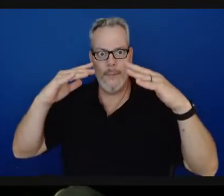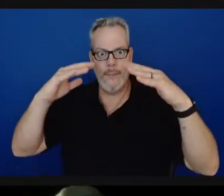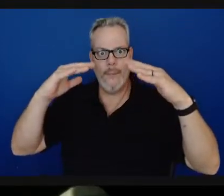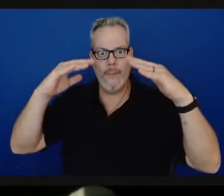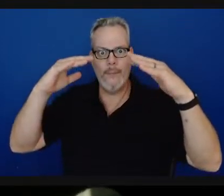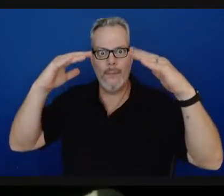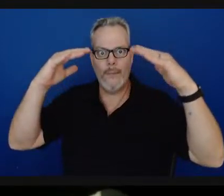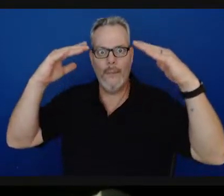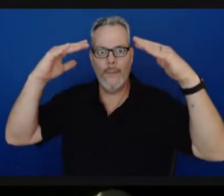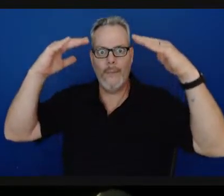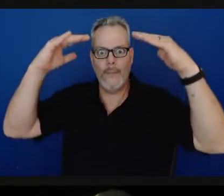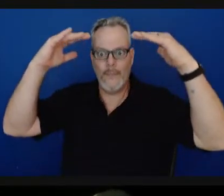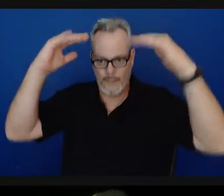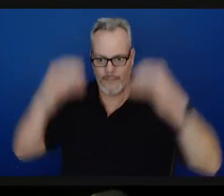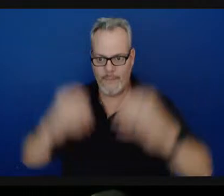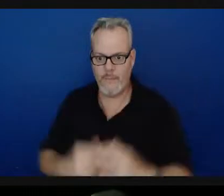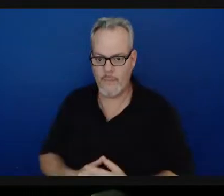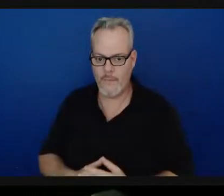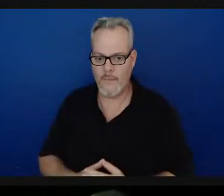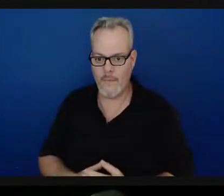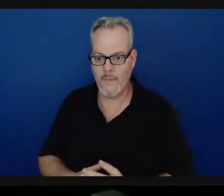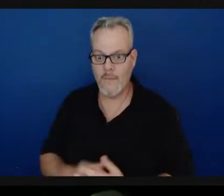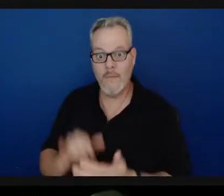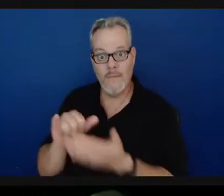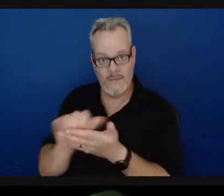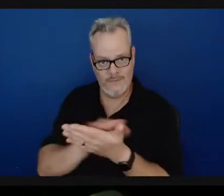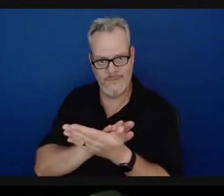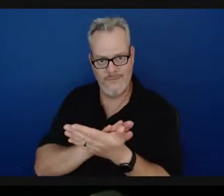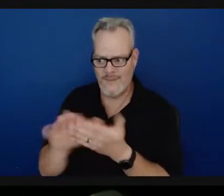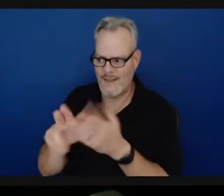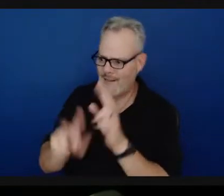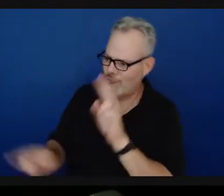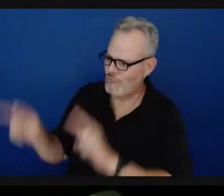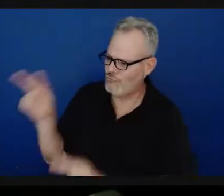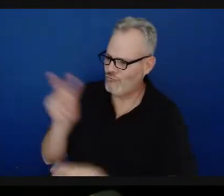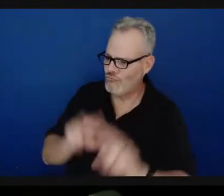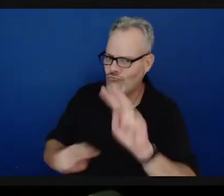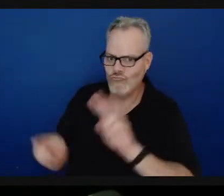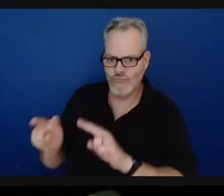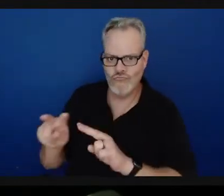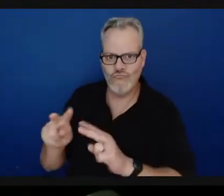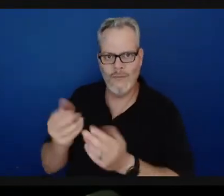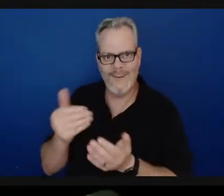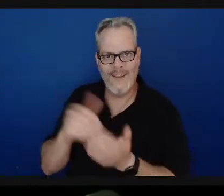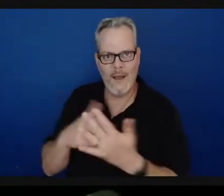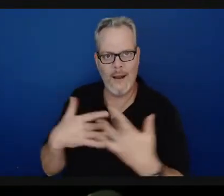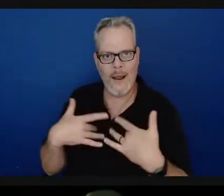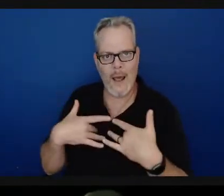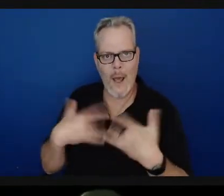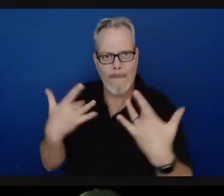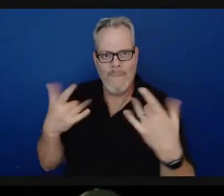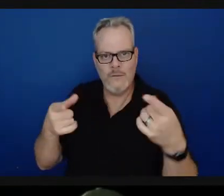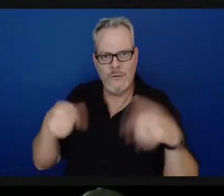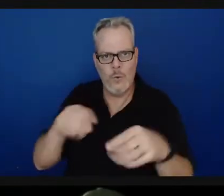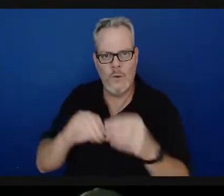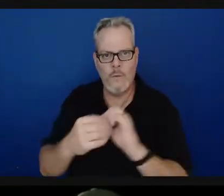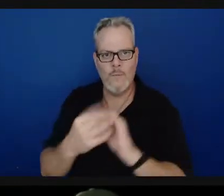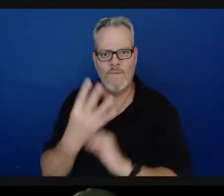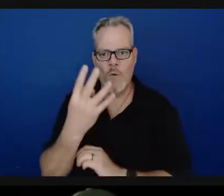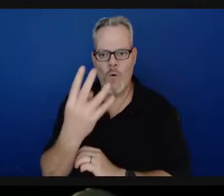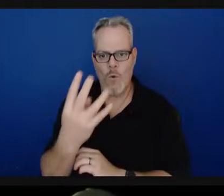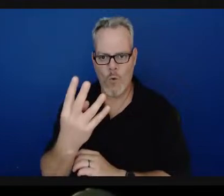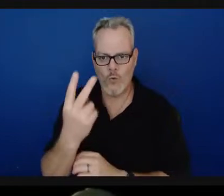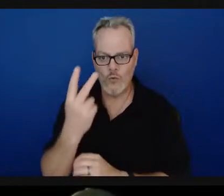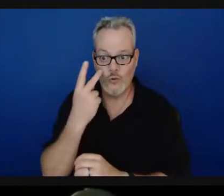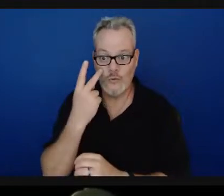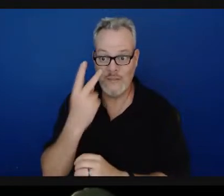So nice aerial views there, episode 4. There's that cone right against the crater wall right there. You can see